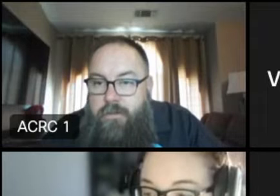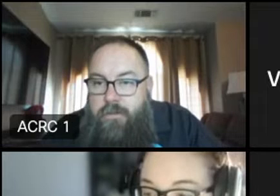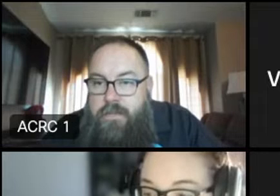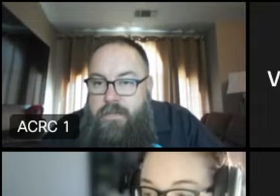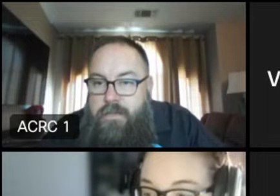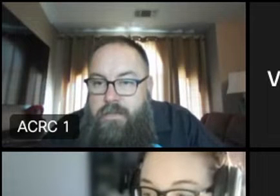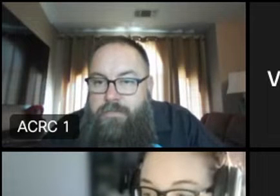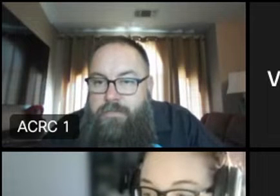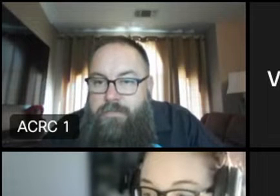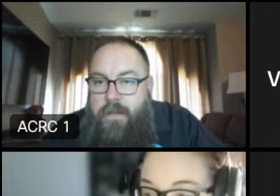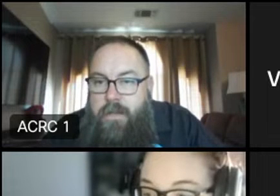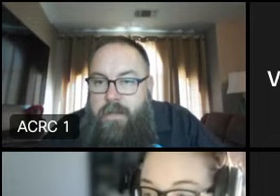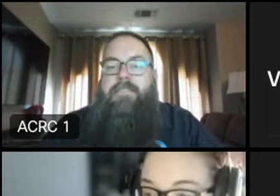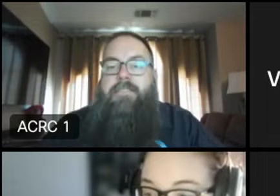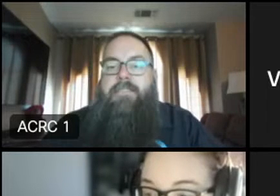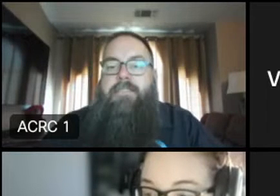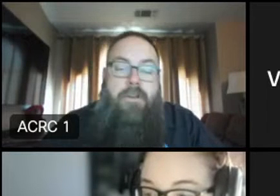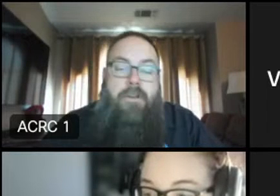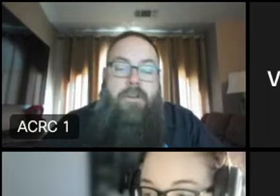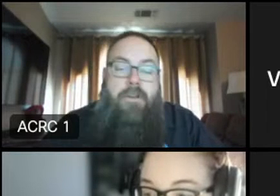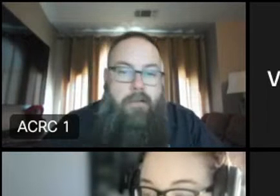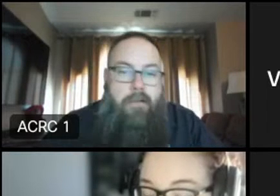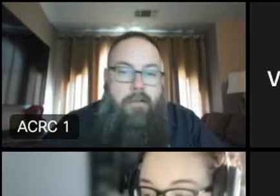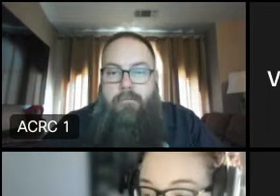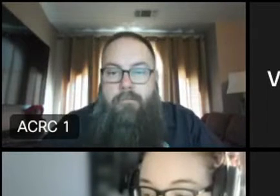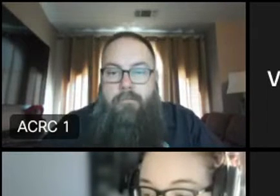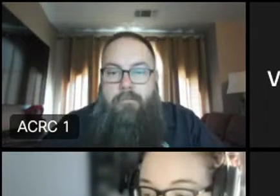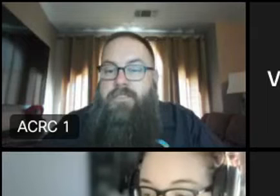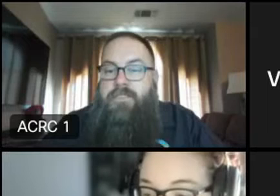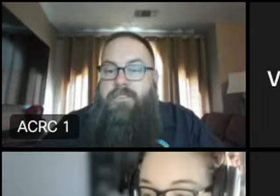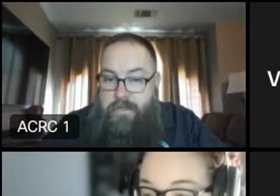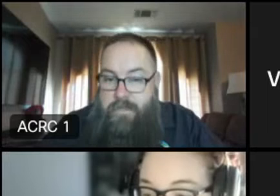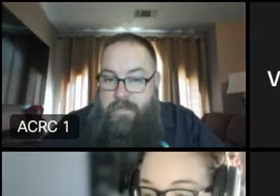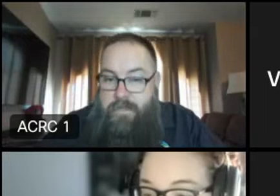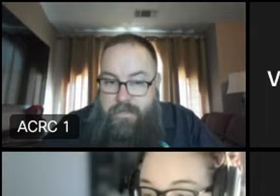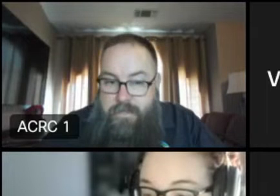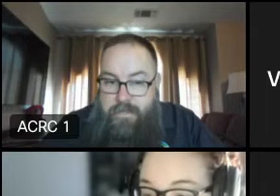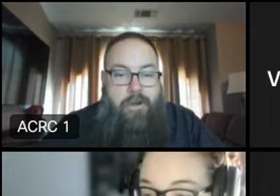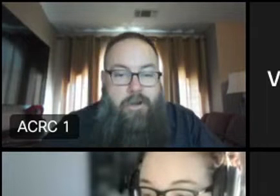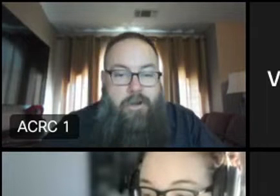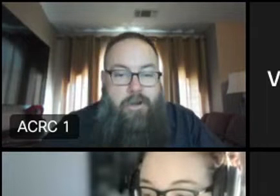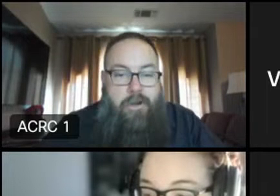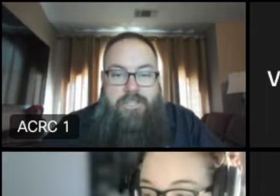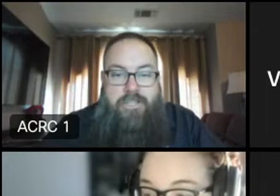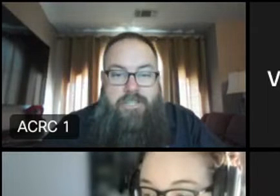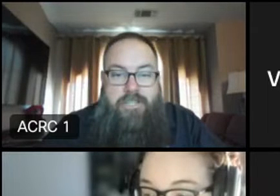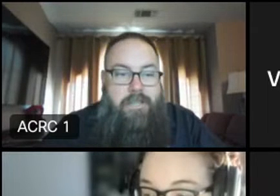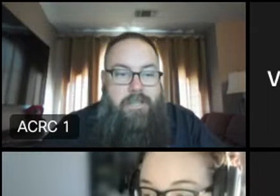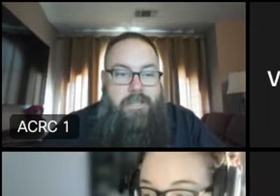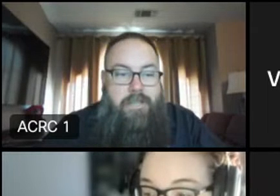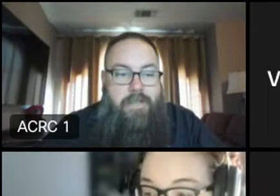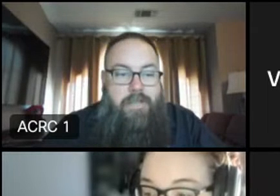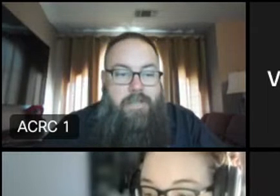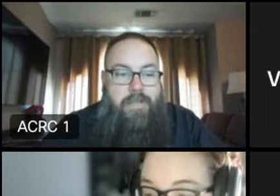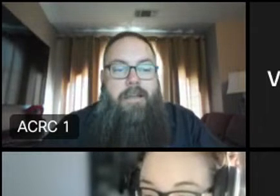COVID variant is not responding to the vaccine. Yeah, so we can certainly discuss that about COVID and the challenges